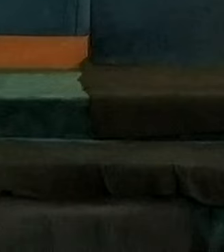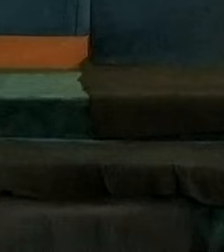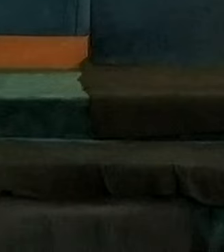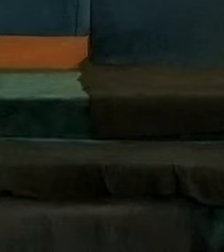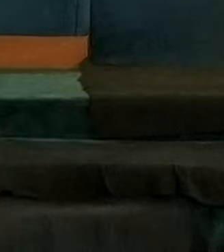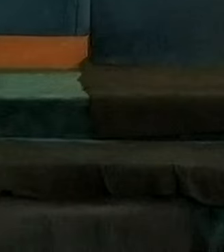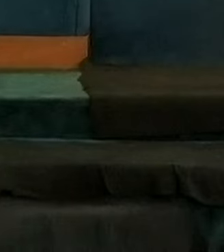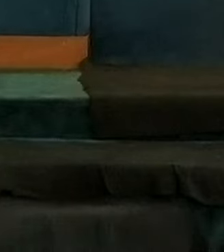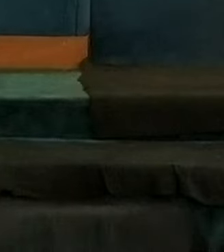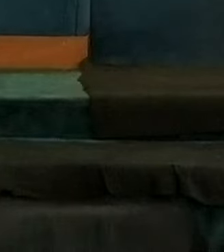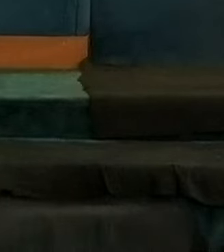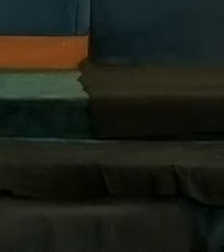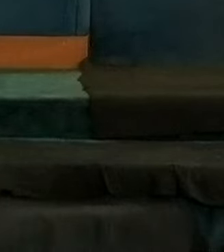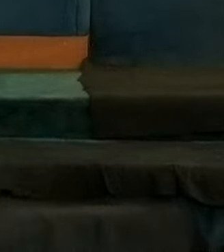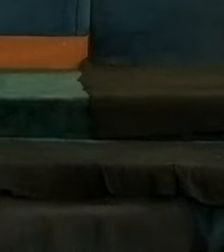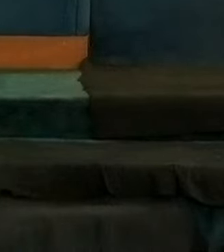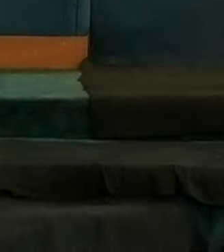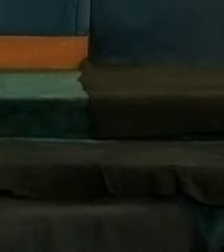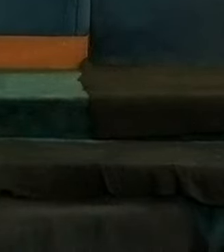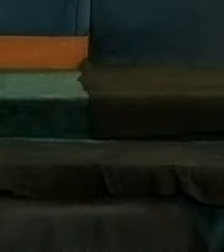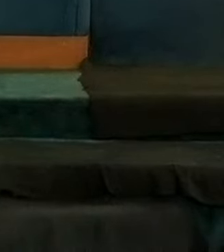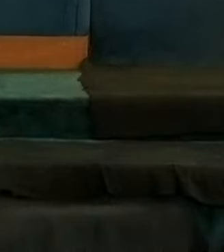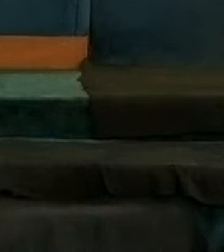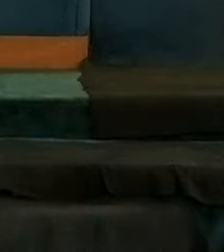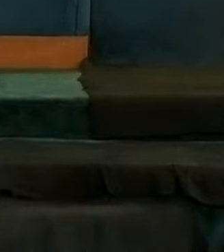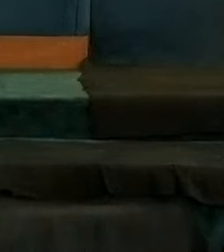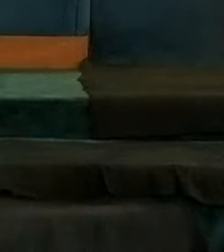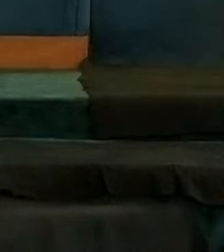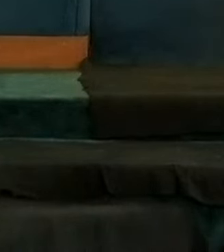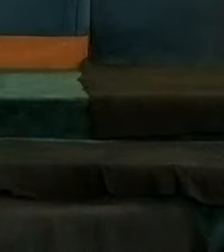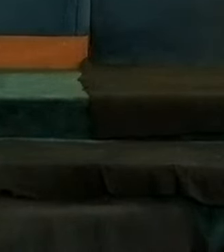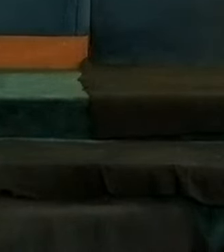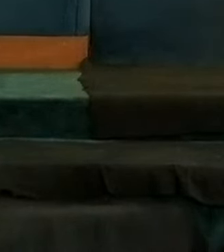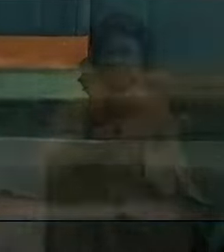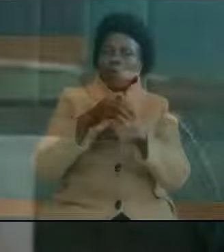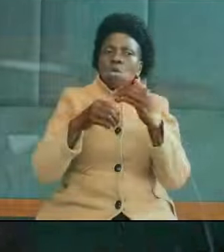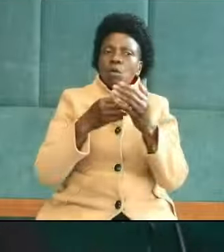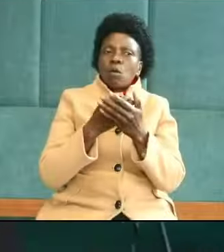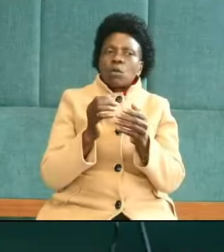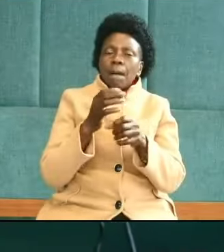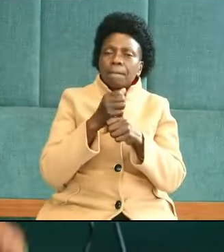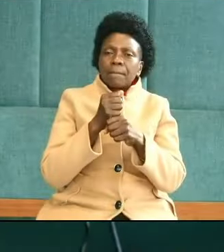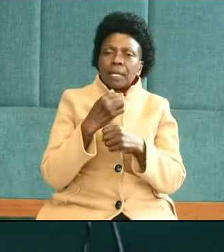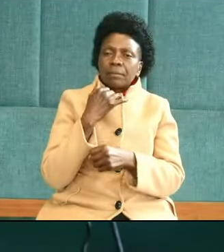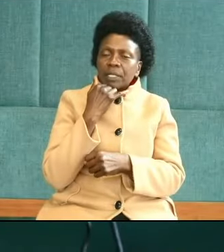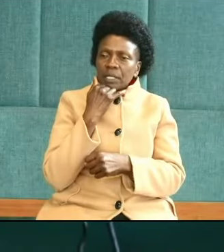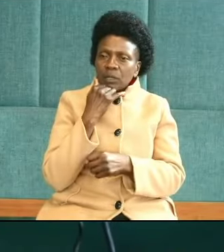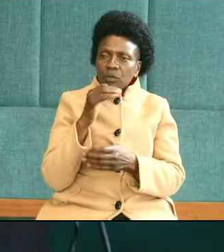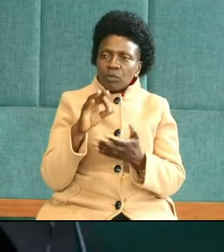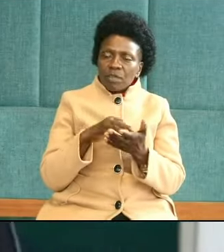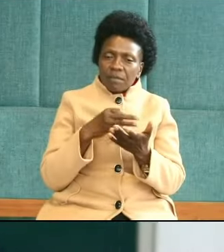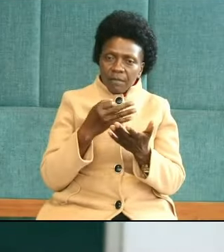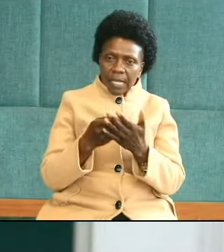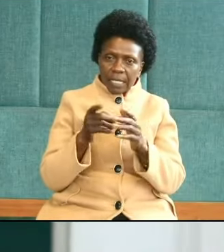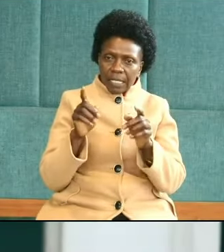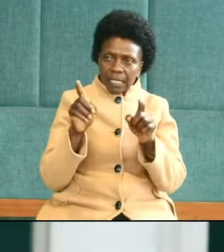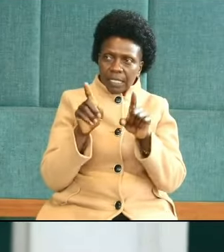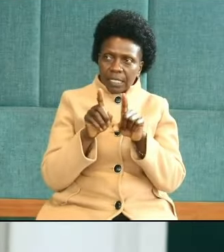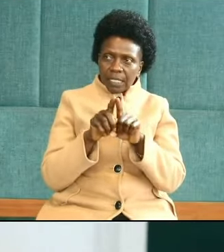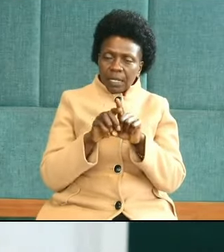to think about this because all of us, we're human beings. We all make mistakes. We all fail now and then, as Naomi